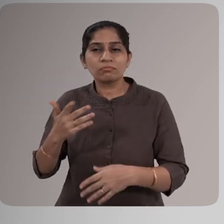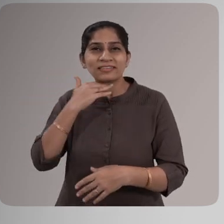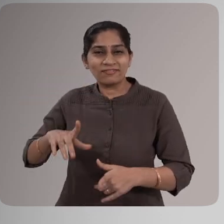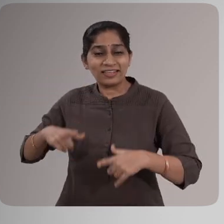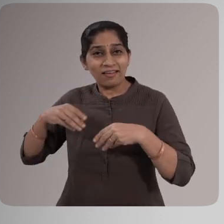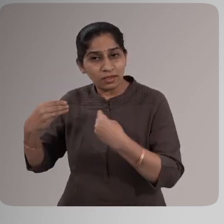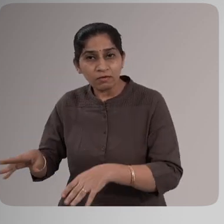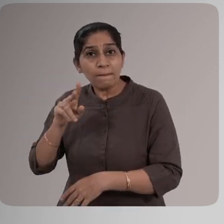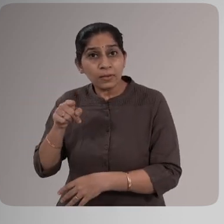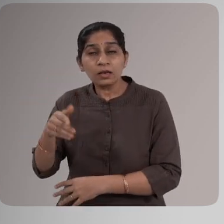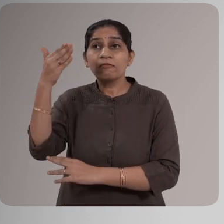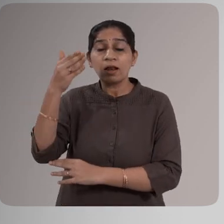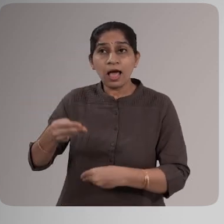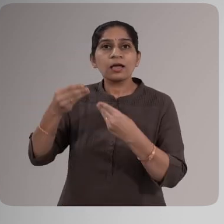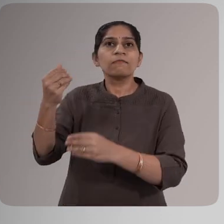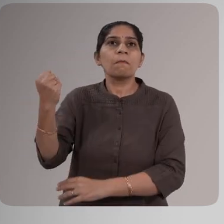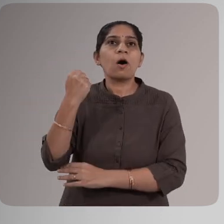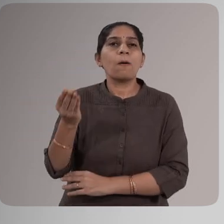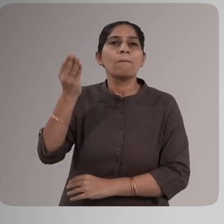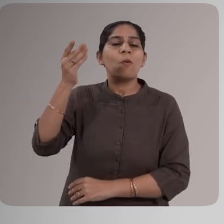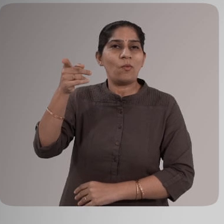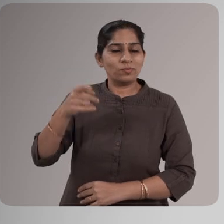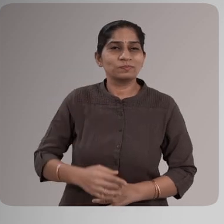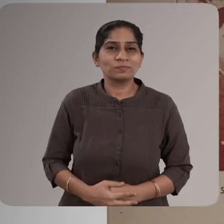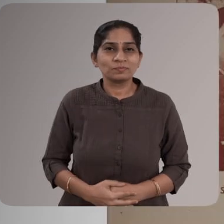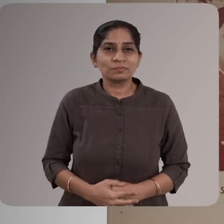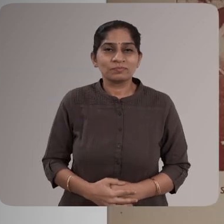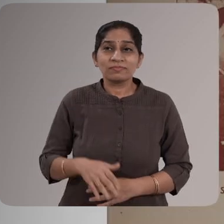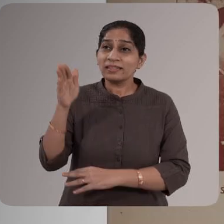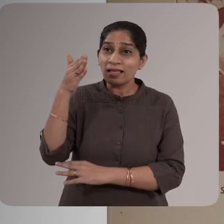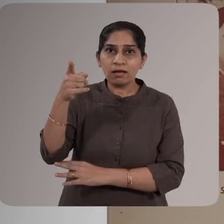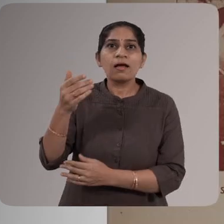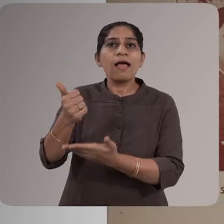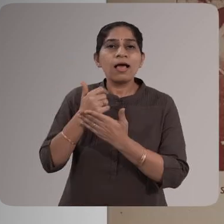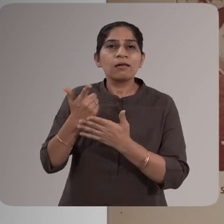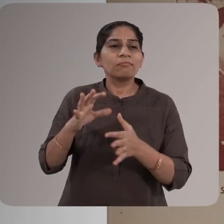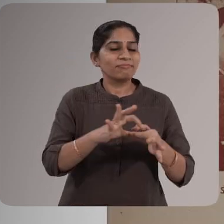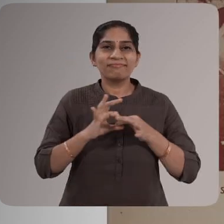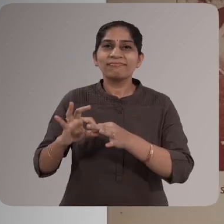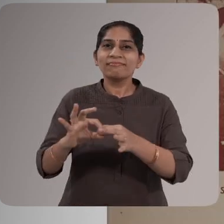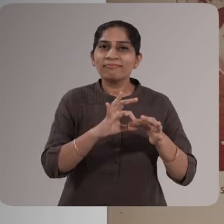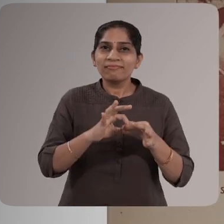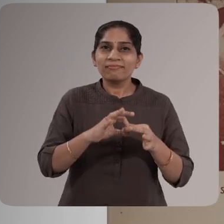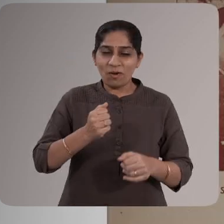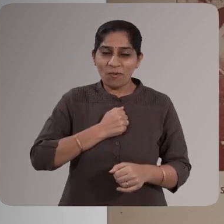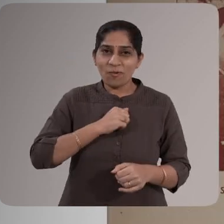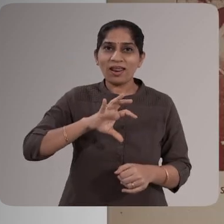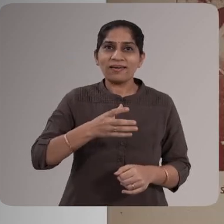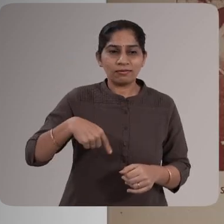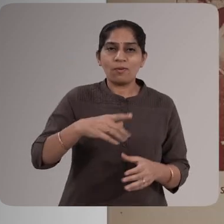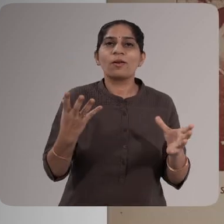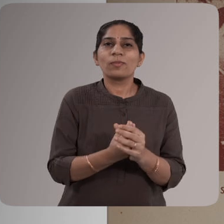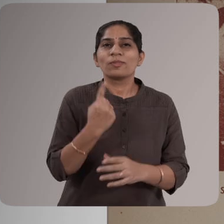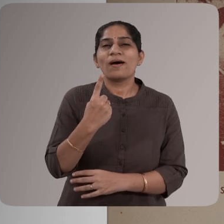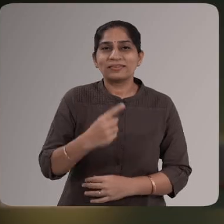and sacrifice are integral to enhancing the power of the flag, serving as catalyst for promoting national